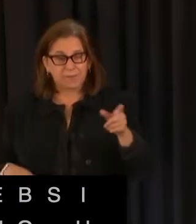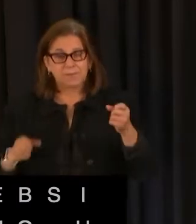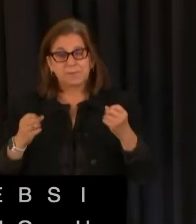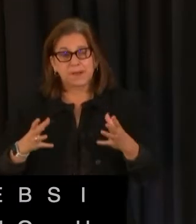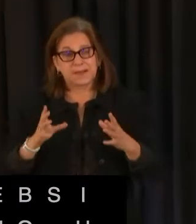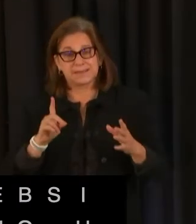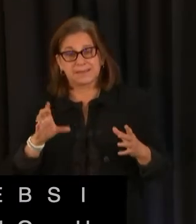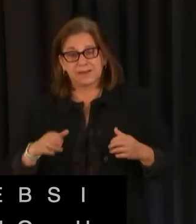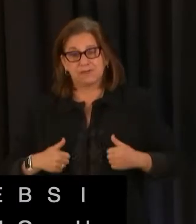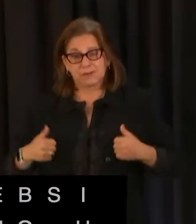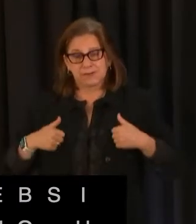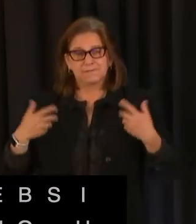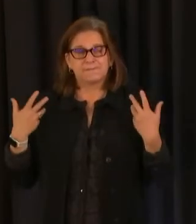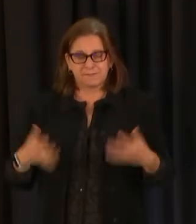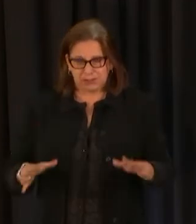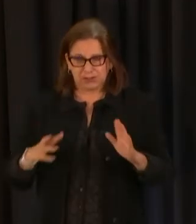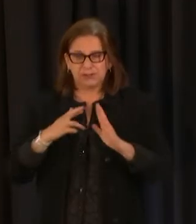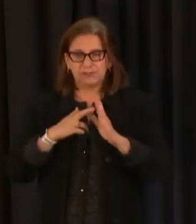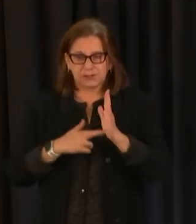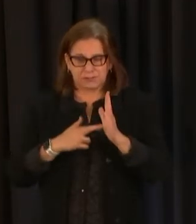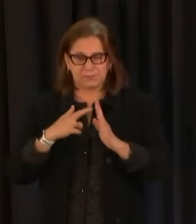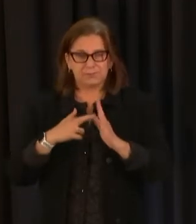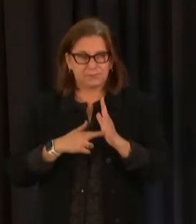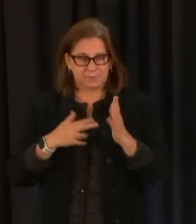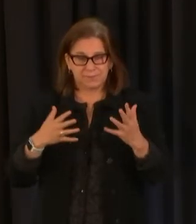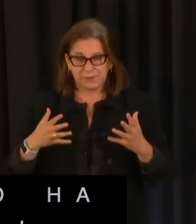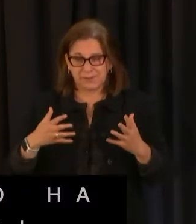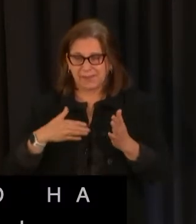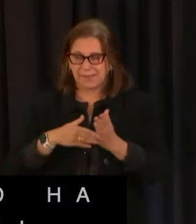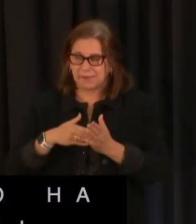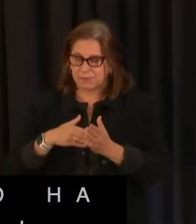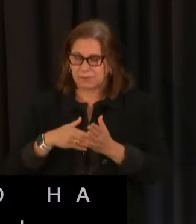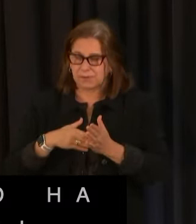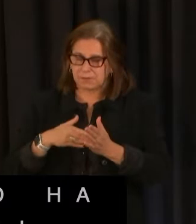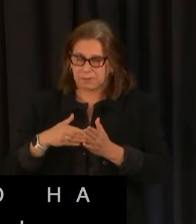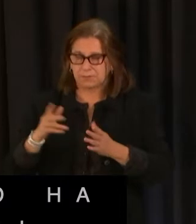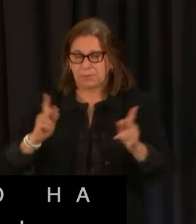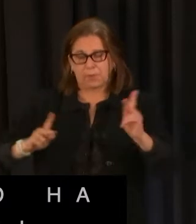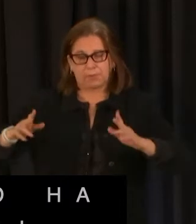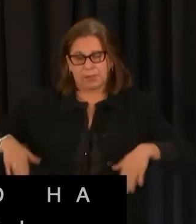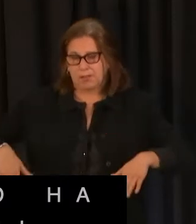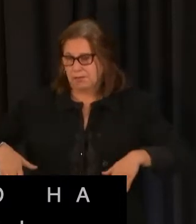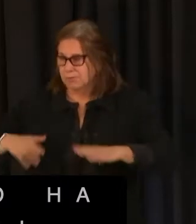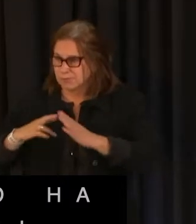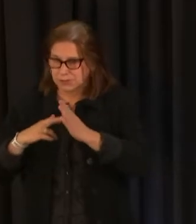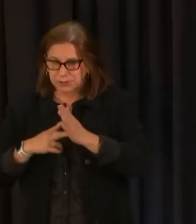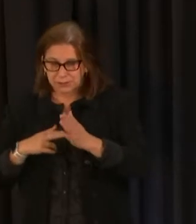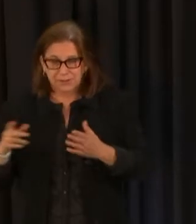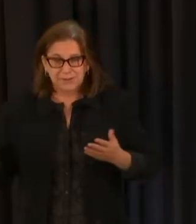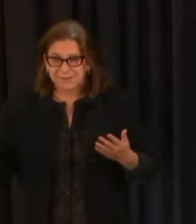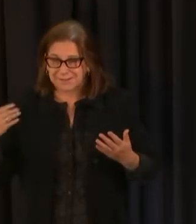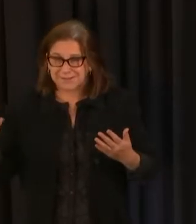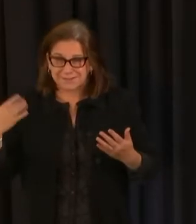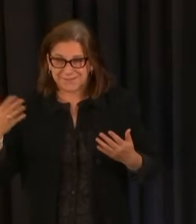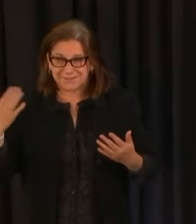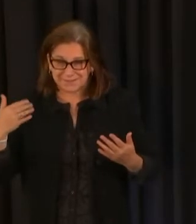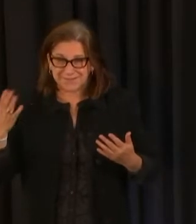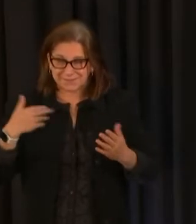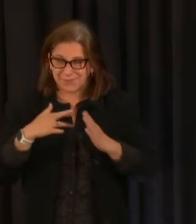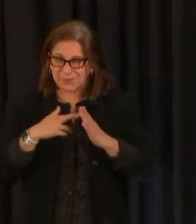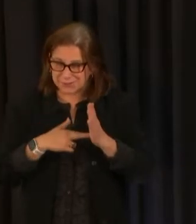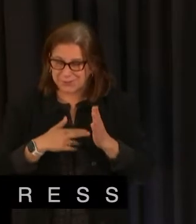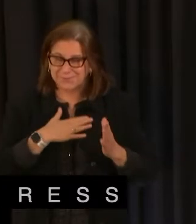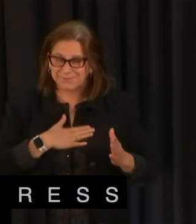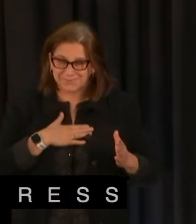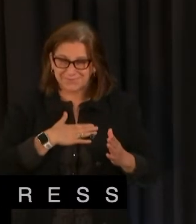in the portal, there's still thousands of residents who've done neither. So we need you to get registered and